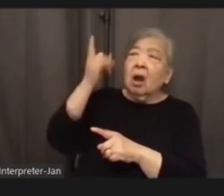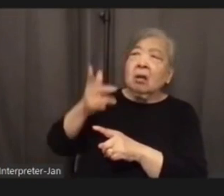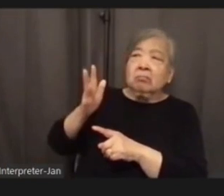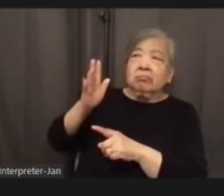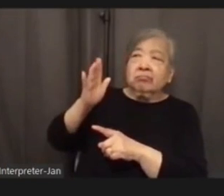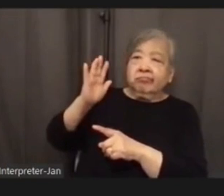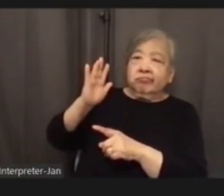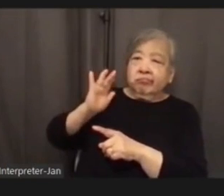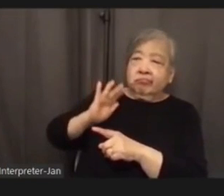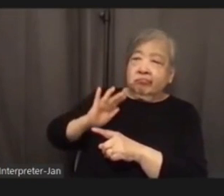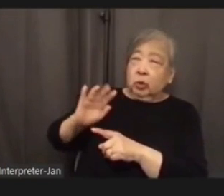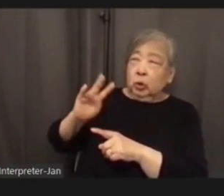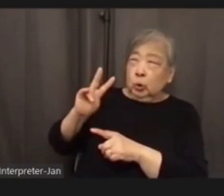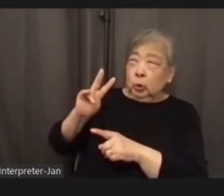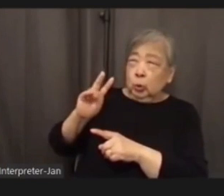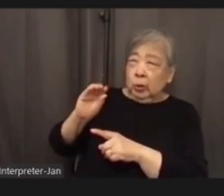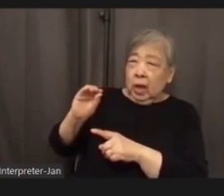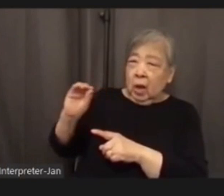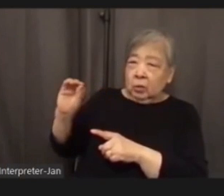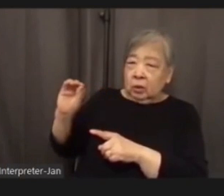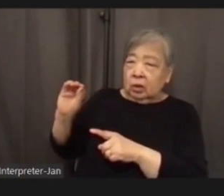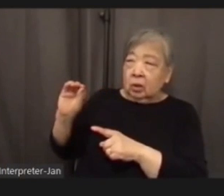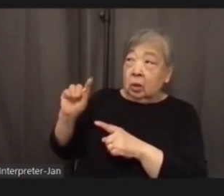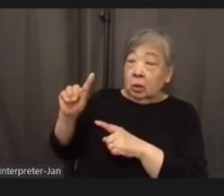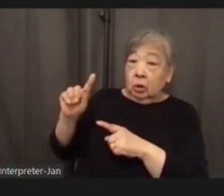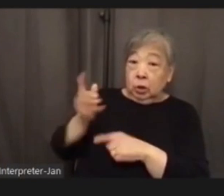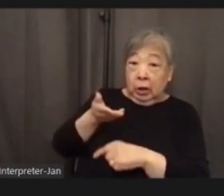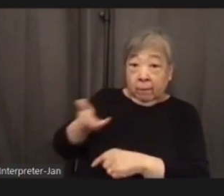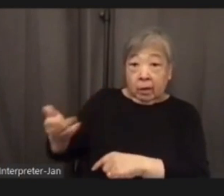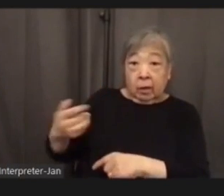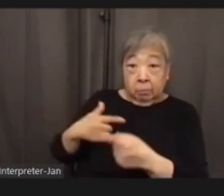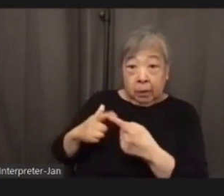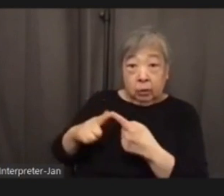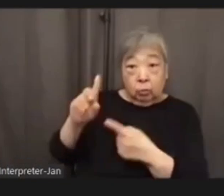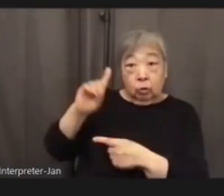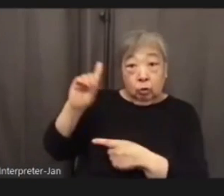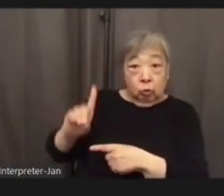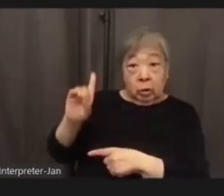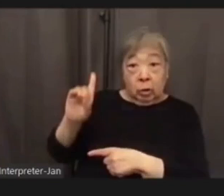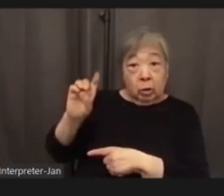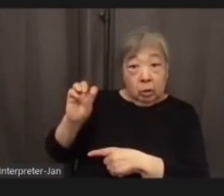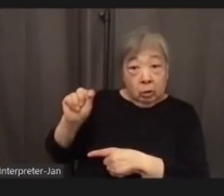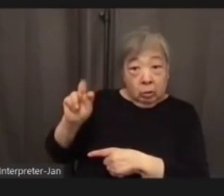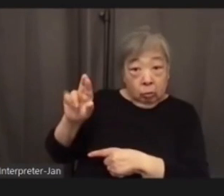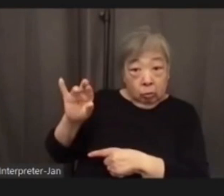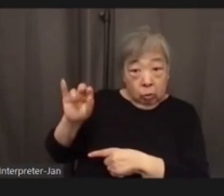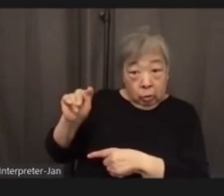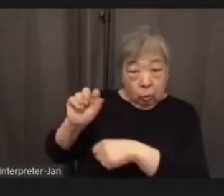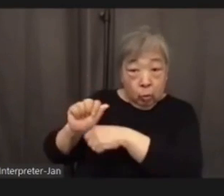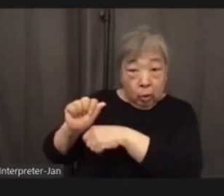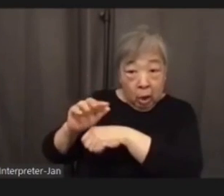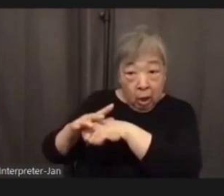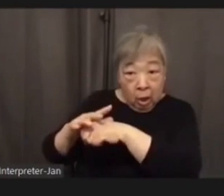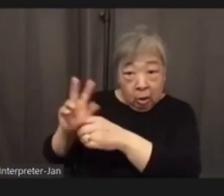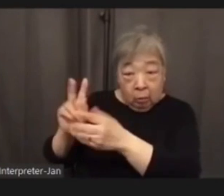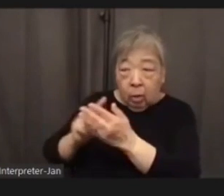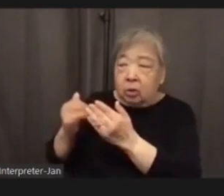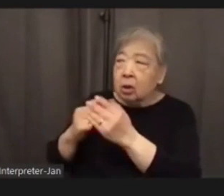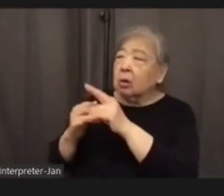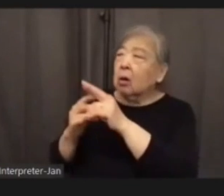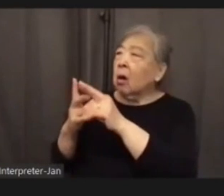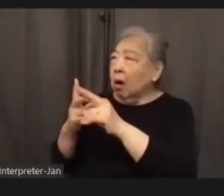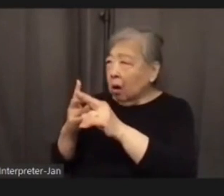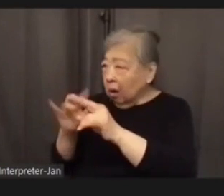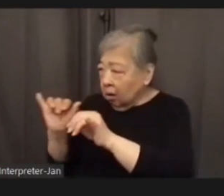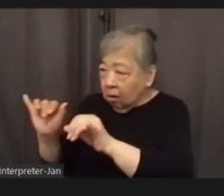in 2000 brought me to Detroit to work on a project and exposed me to urban gardening, to